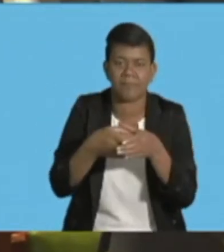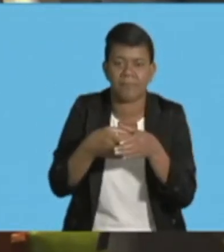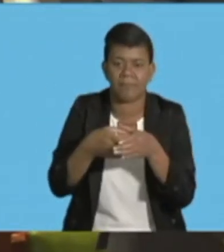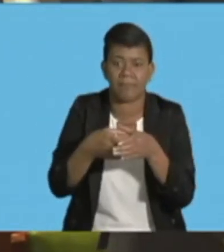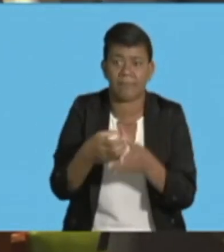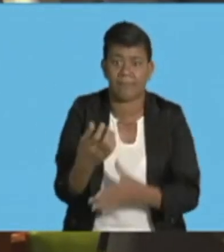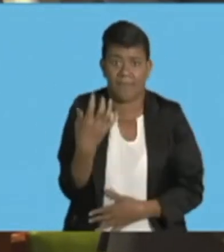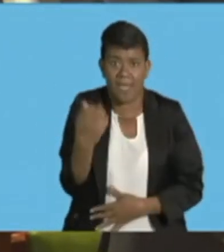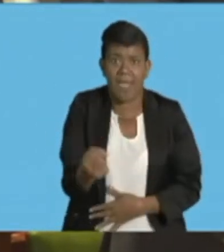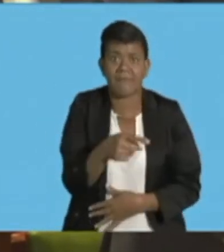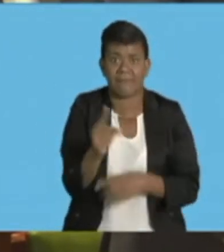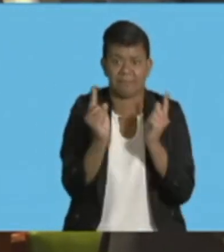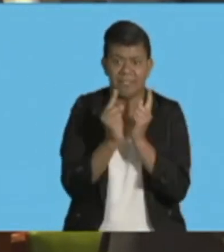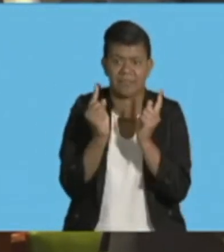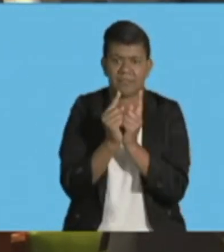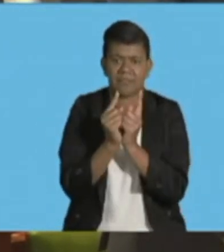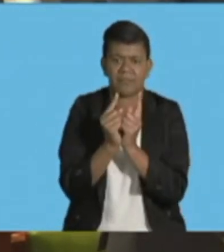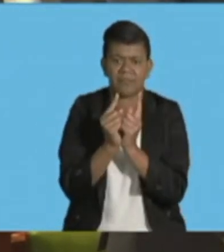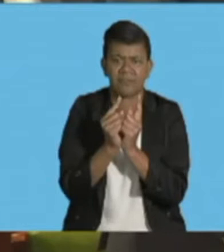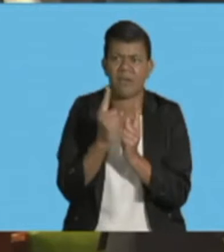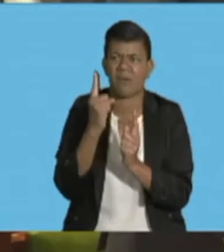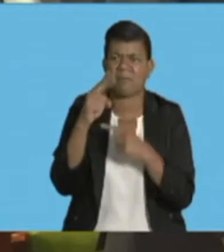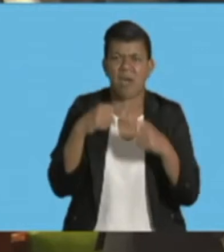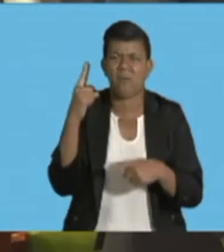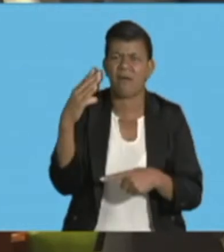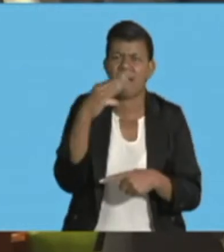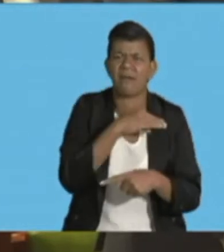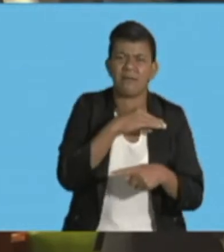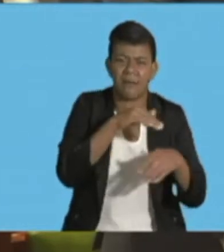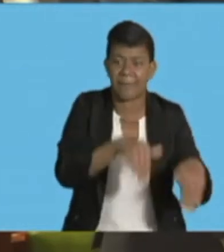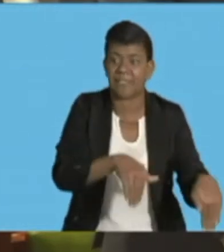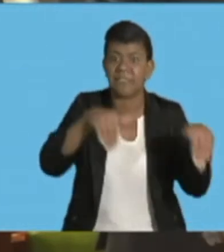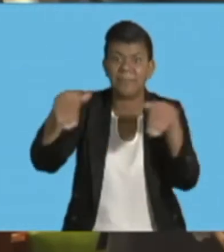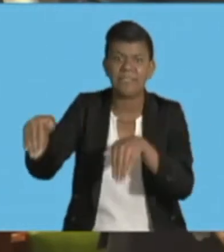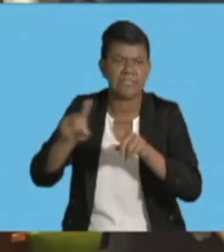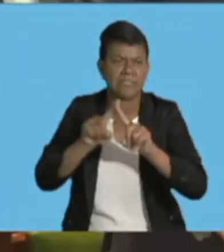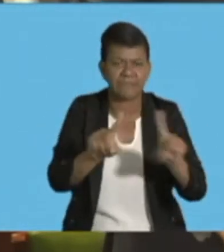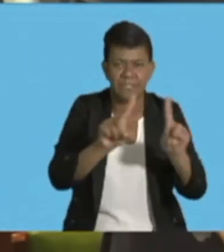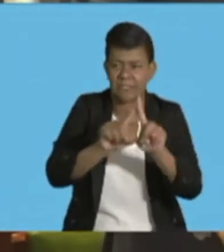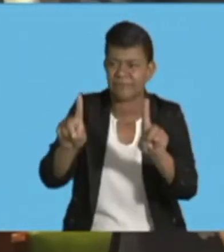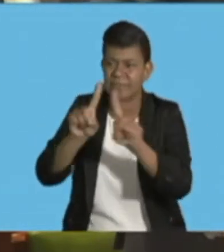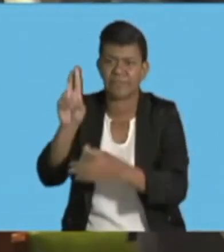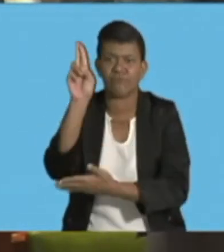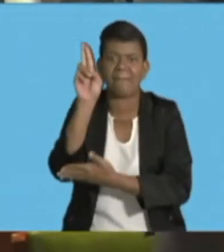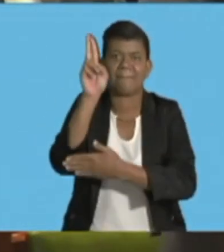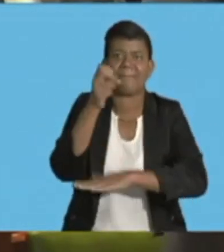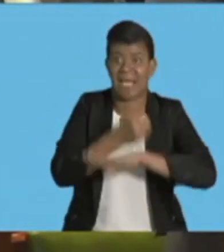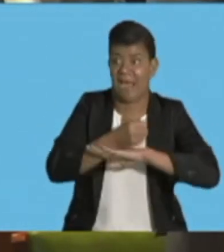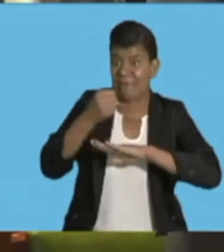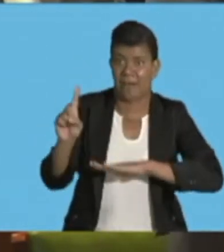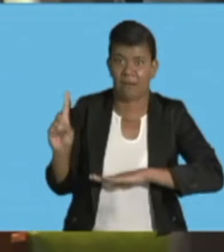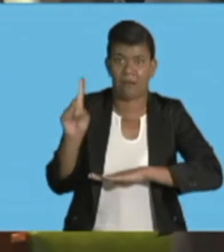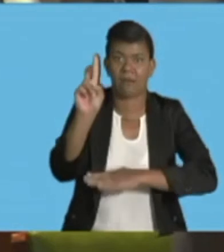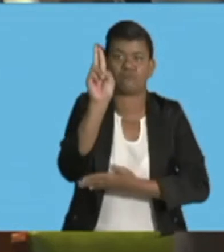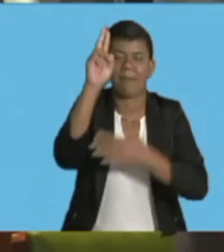meetings 120 delegates, including ministers and governors of the World Bank in attendance. Having influence over the agenda